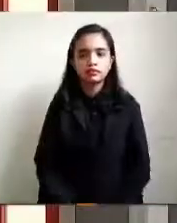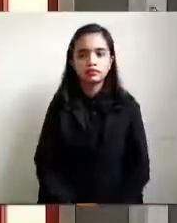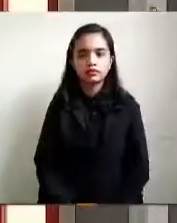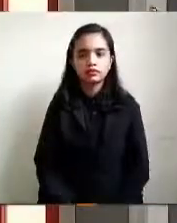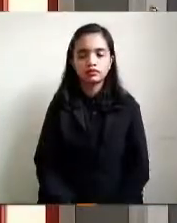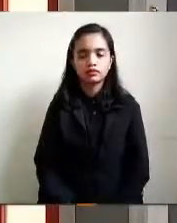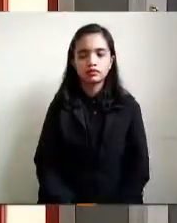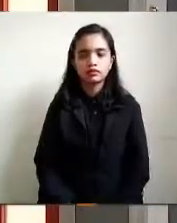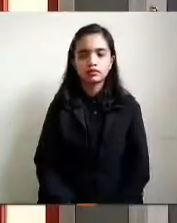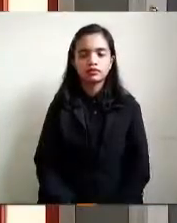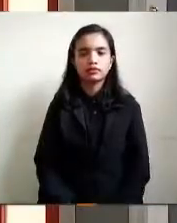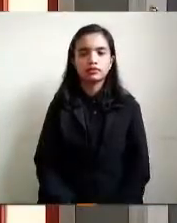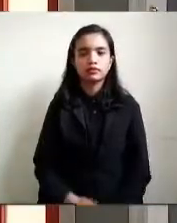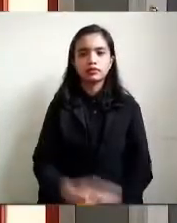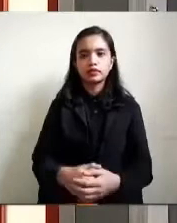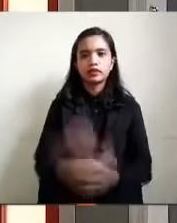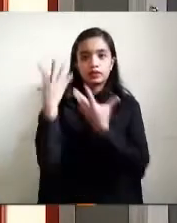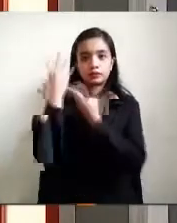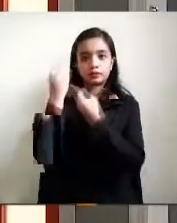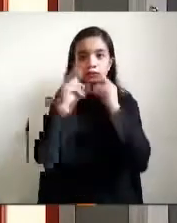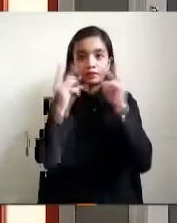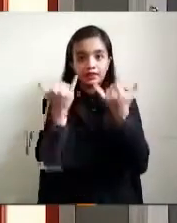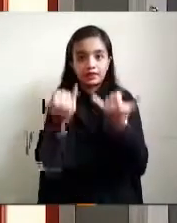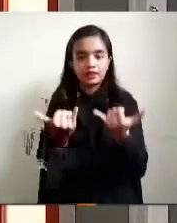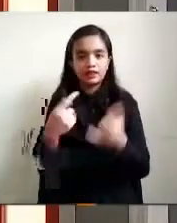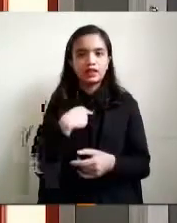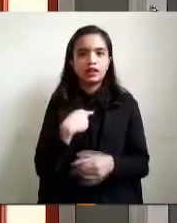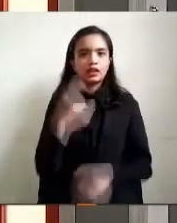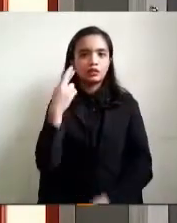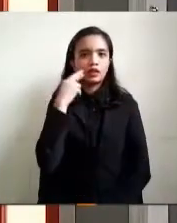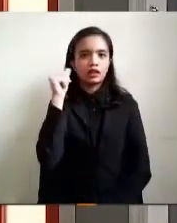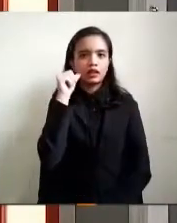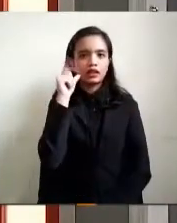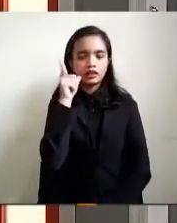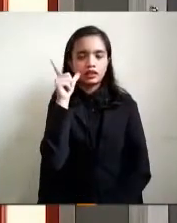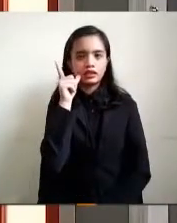And those are the latest news at this hour. I am Rica Lazo. Keep